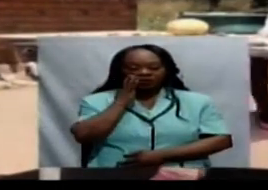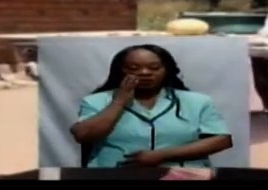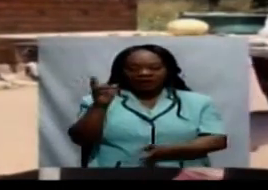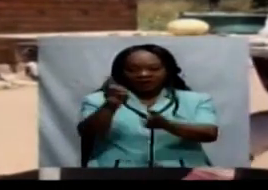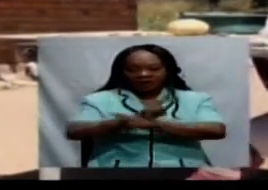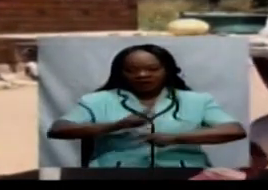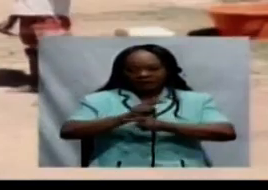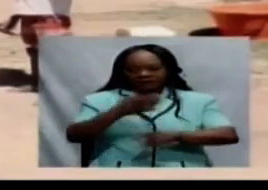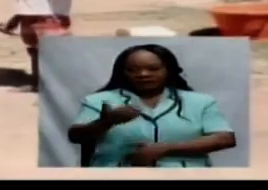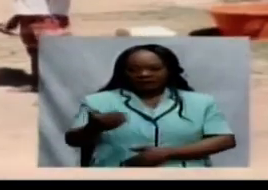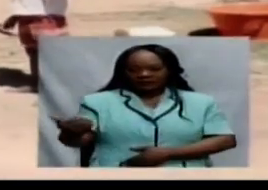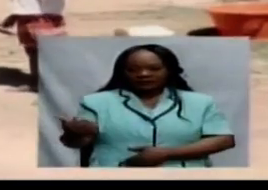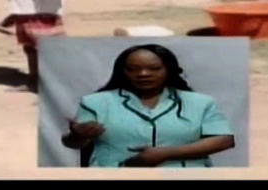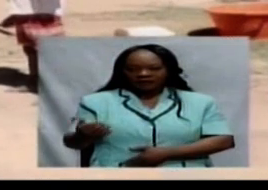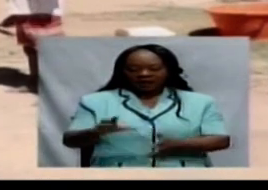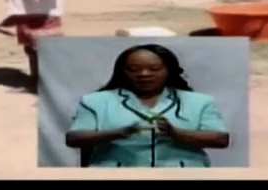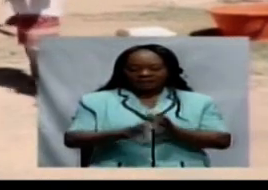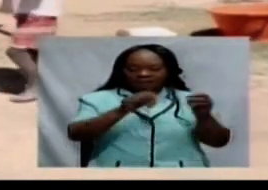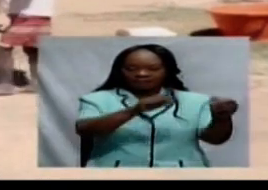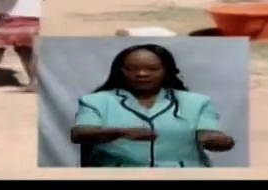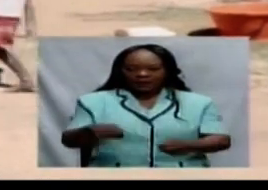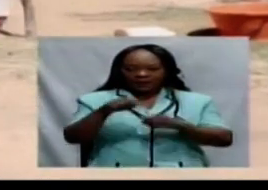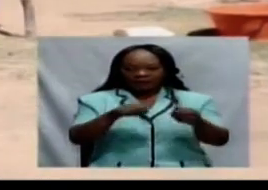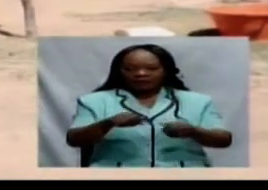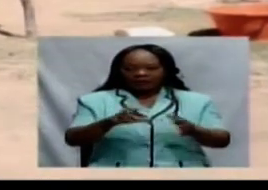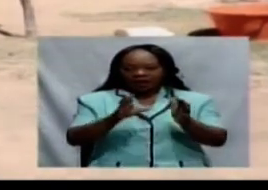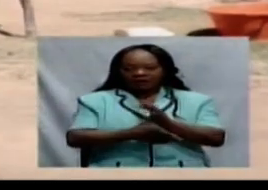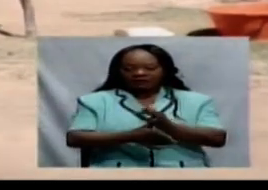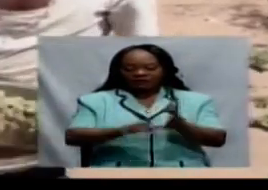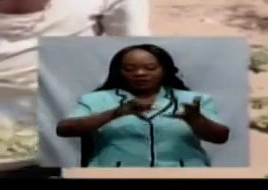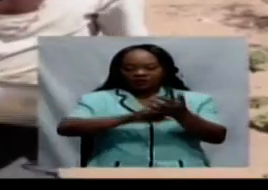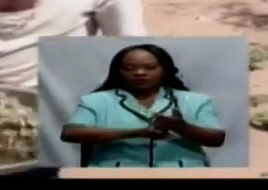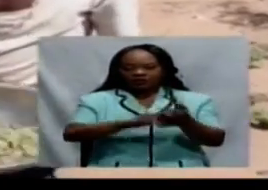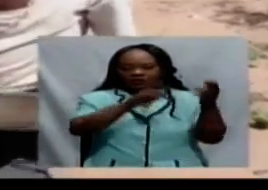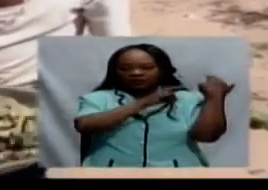her parents are in the field cultivating is part of Hope's responsibilities.